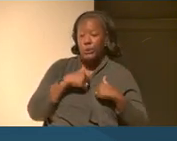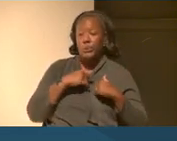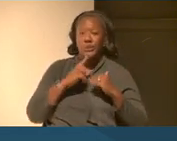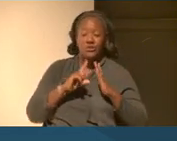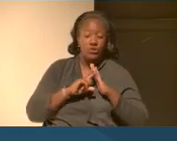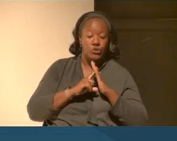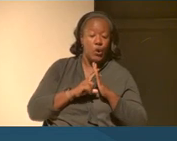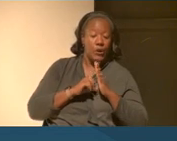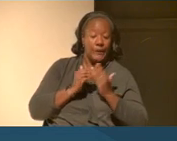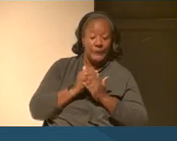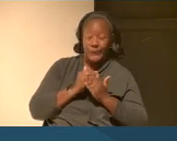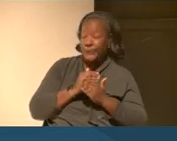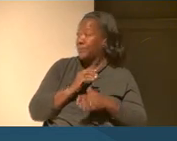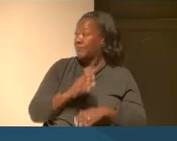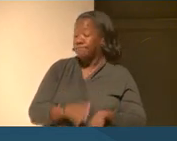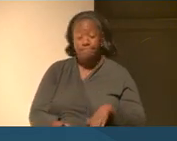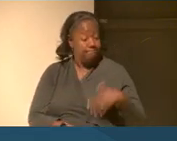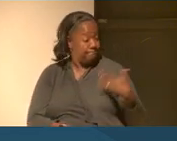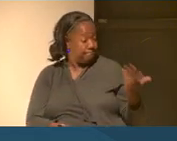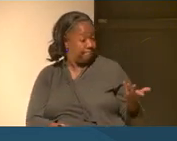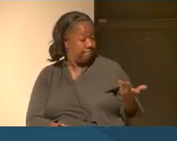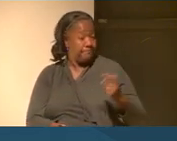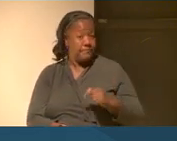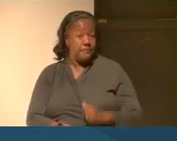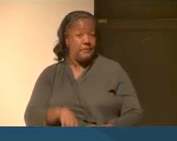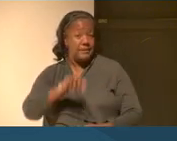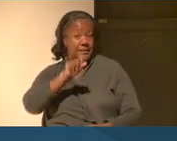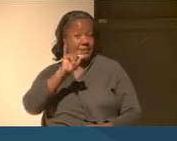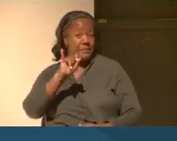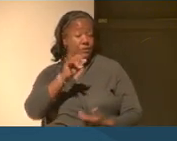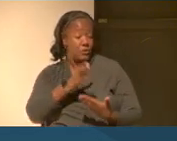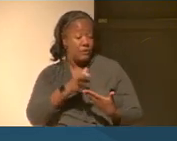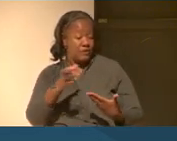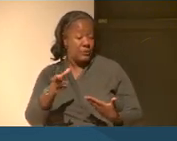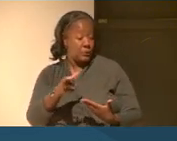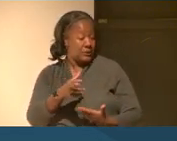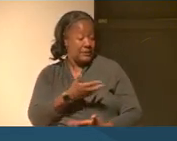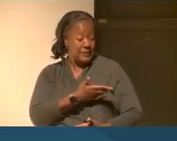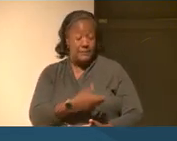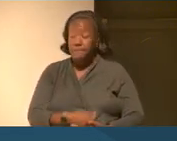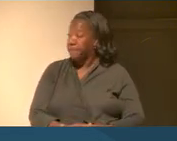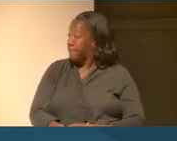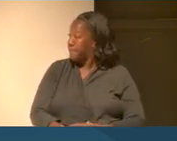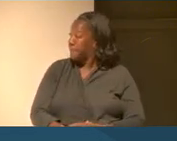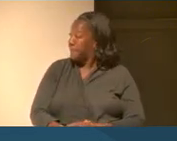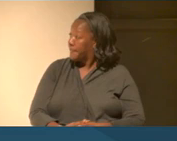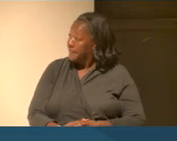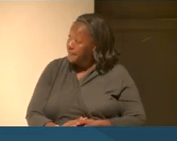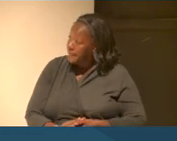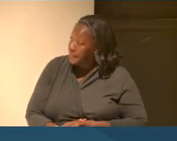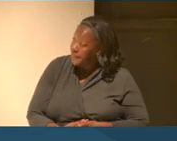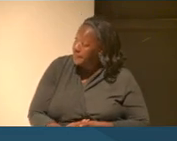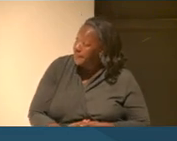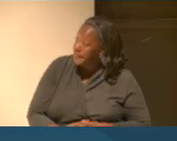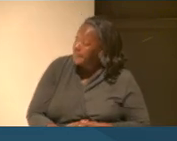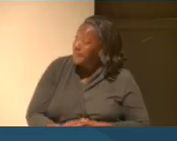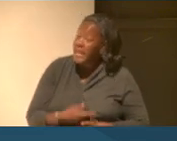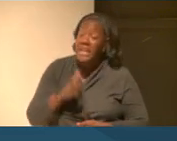toe in the water, so to speak. Why don't you start with the Smithsonian resources and then... Yeah, you know, if